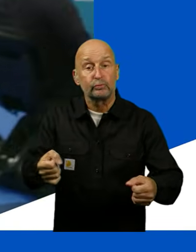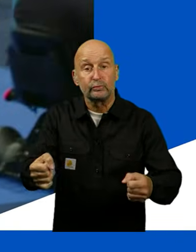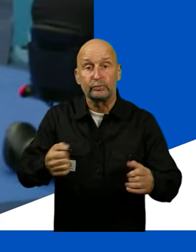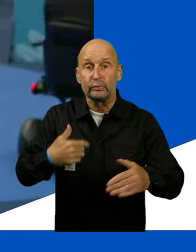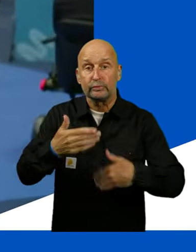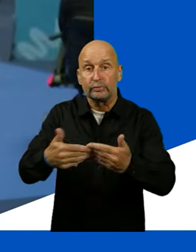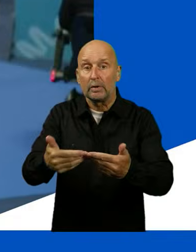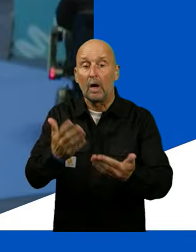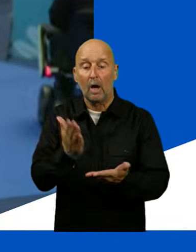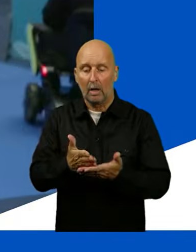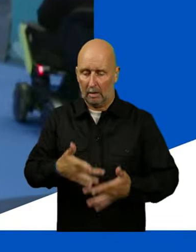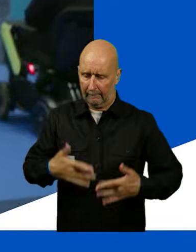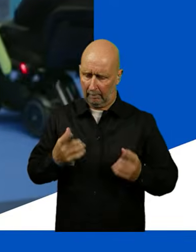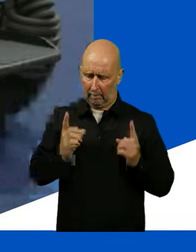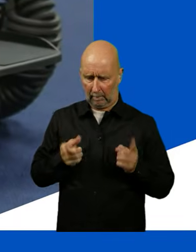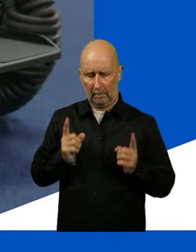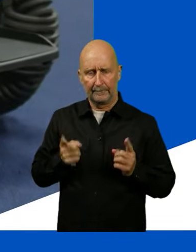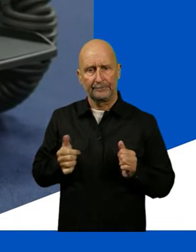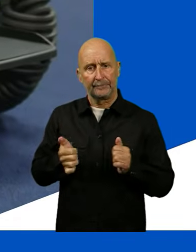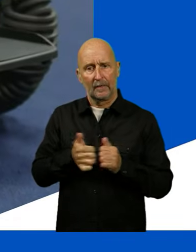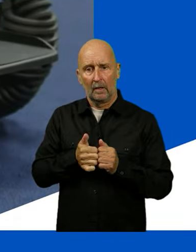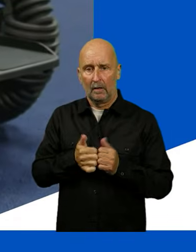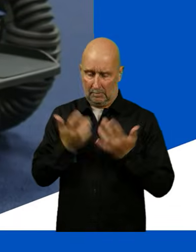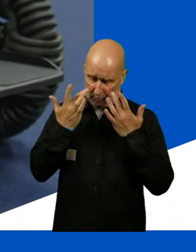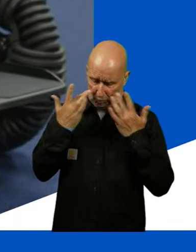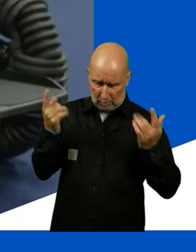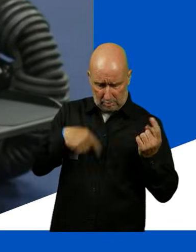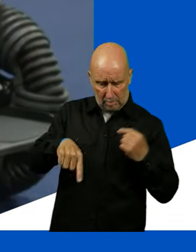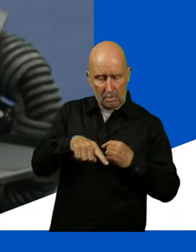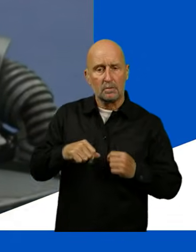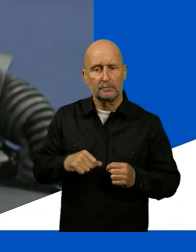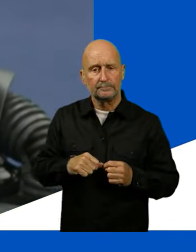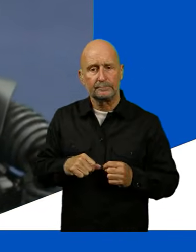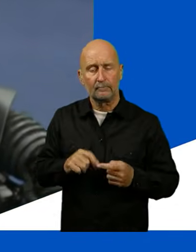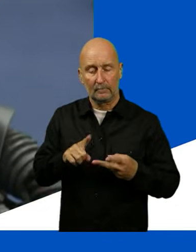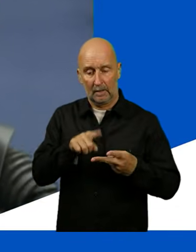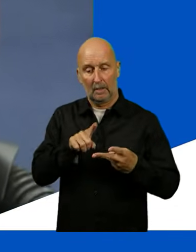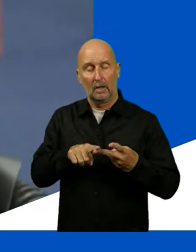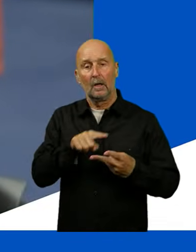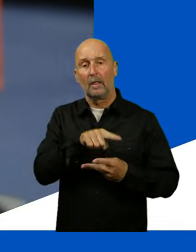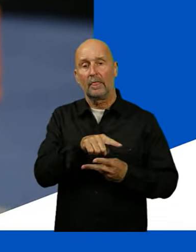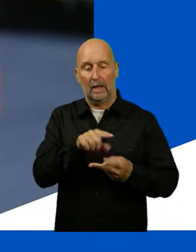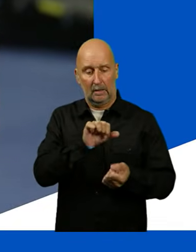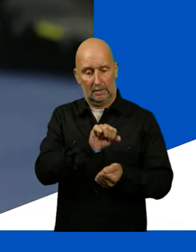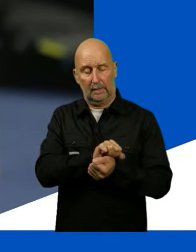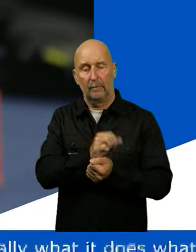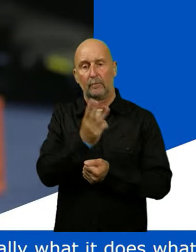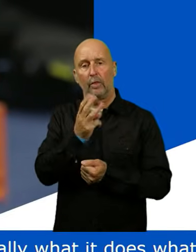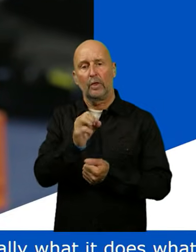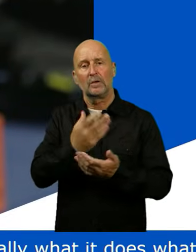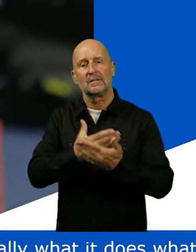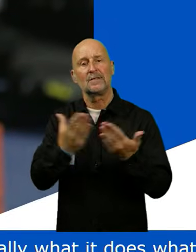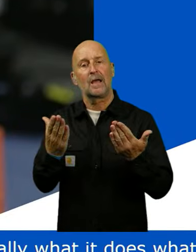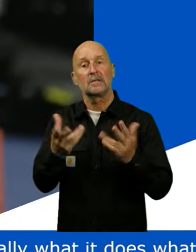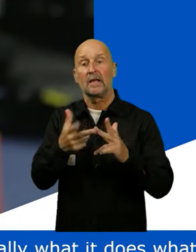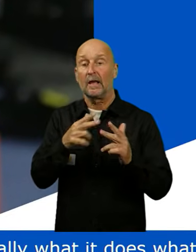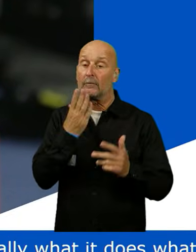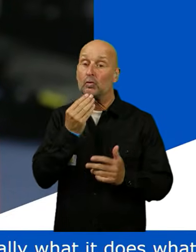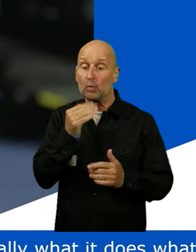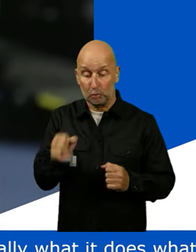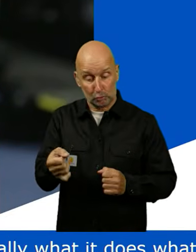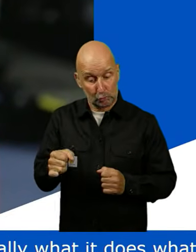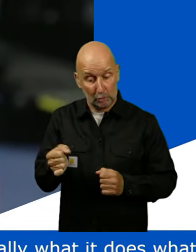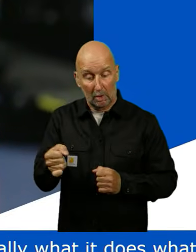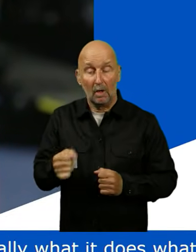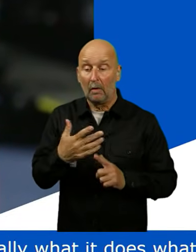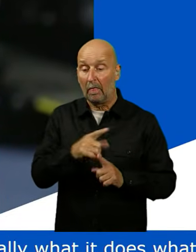sort of initially what it's does what it needs to for them. And then there's a 30-day money-back guarantee. So if they're using it and it's